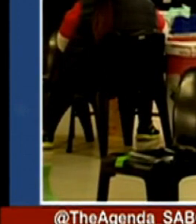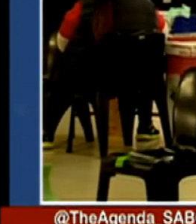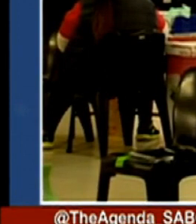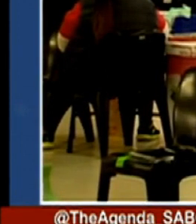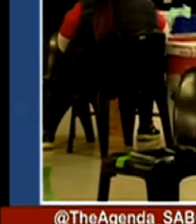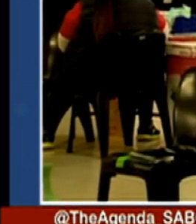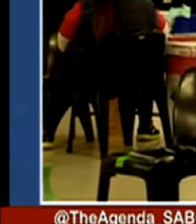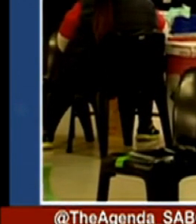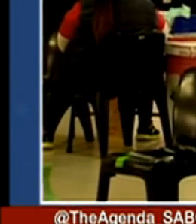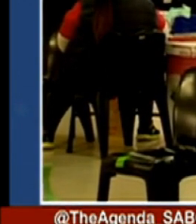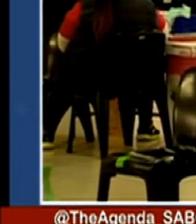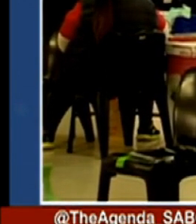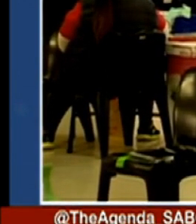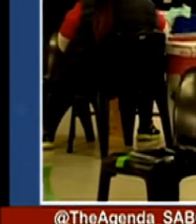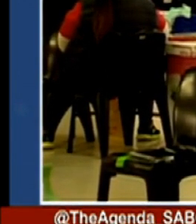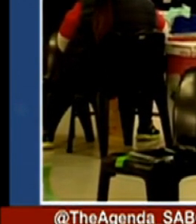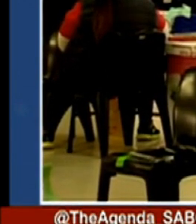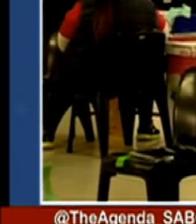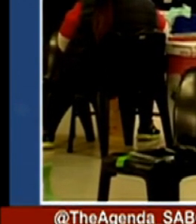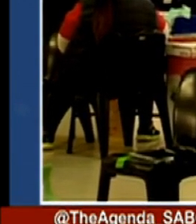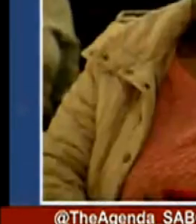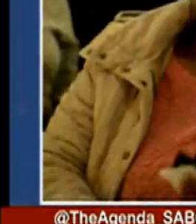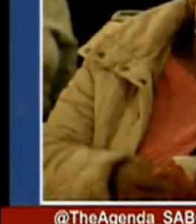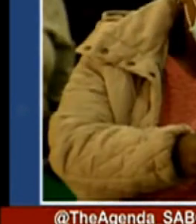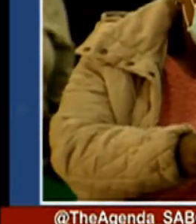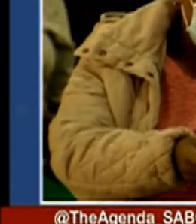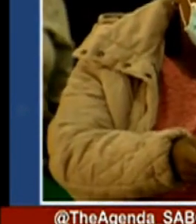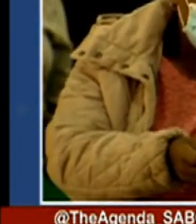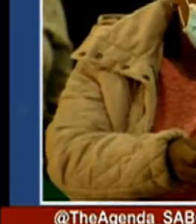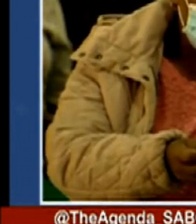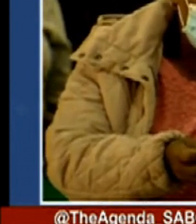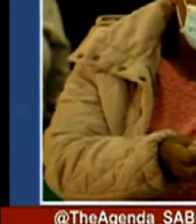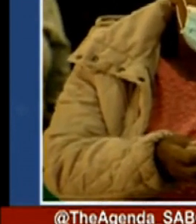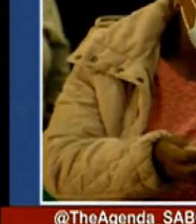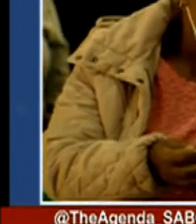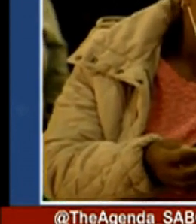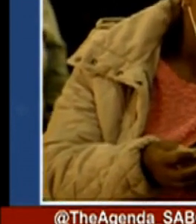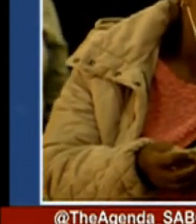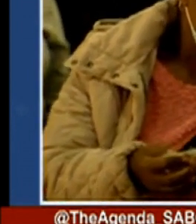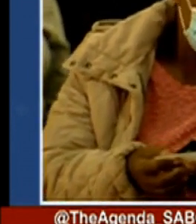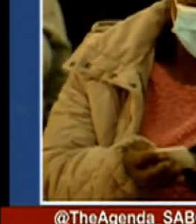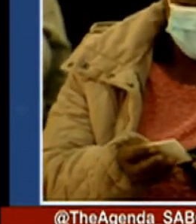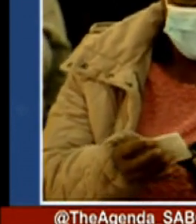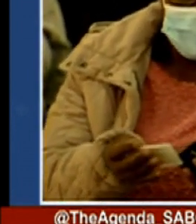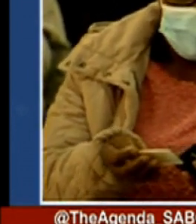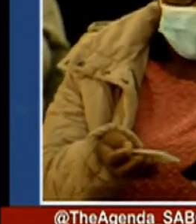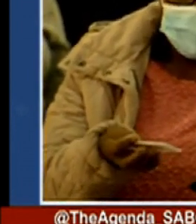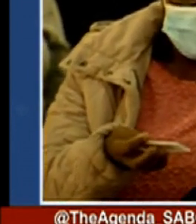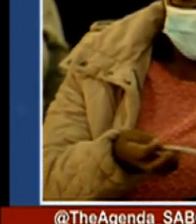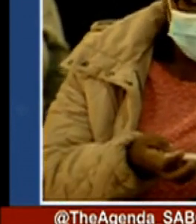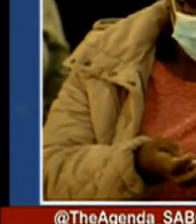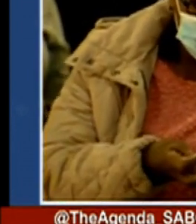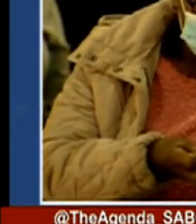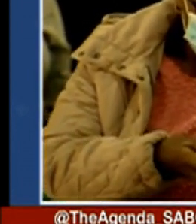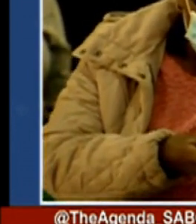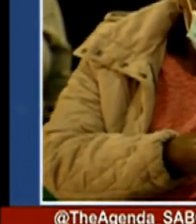case, we would want to offer the vaccine to them to see if this would help to interrupt transmission. Not because they are likely